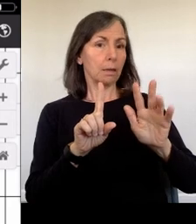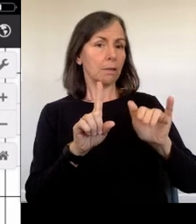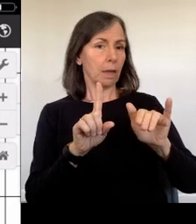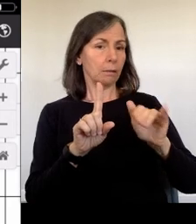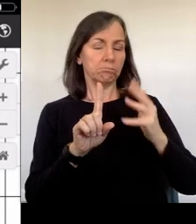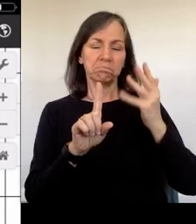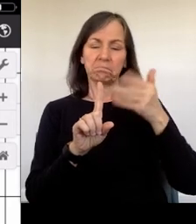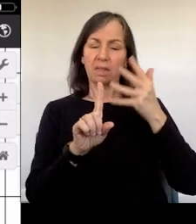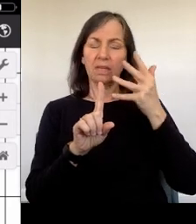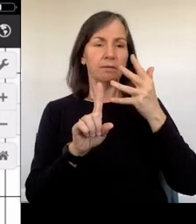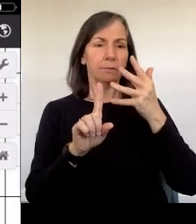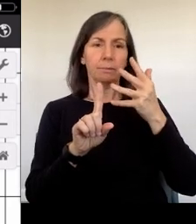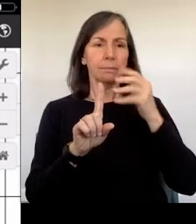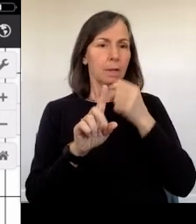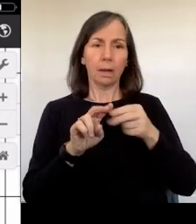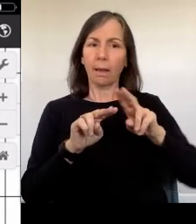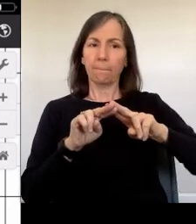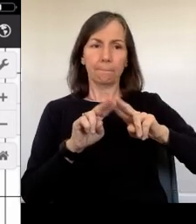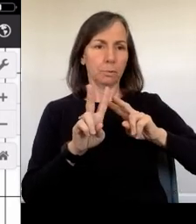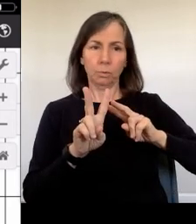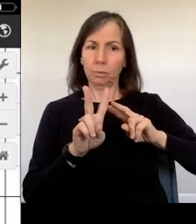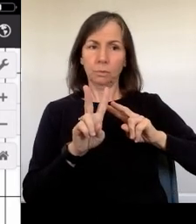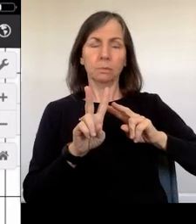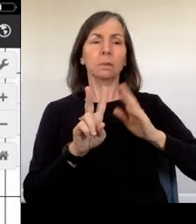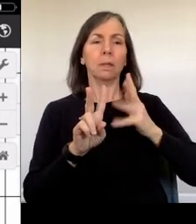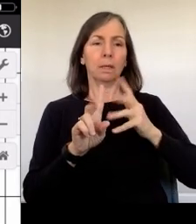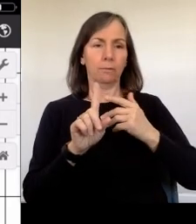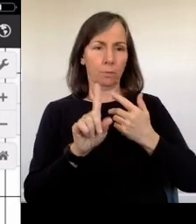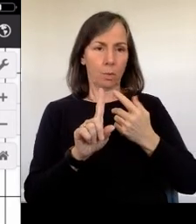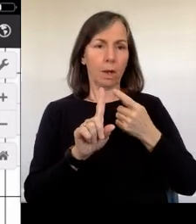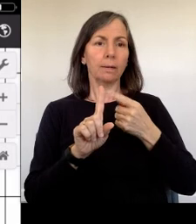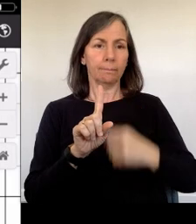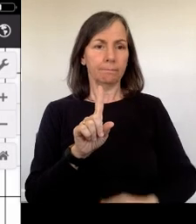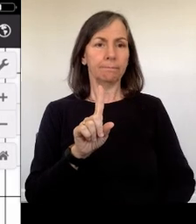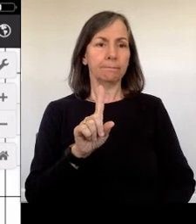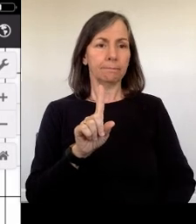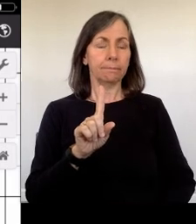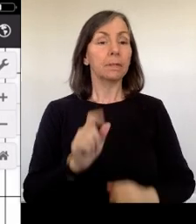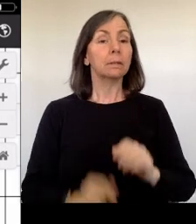1. We do not round up. So our B value would be